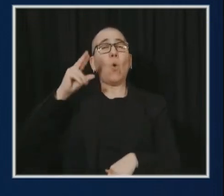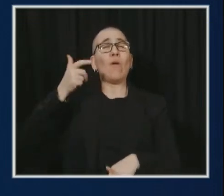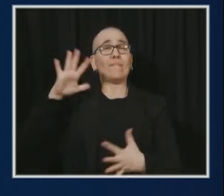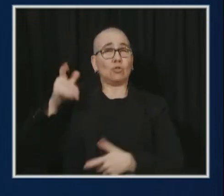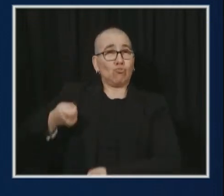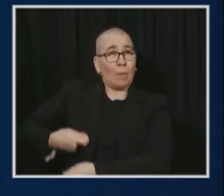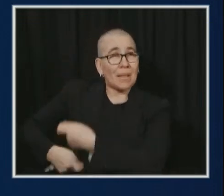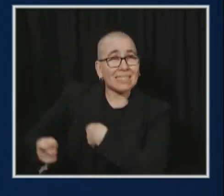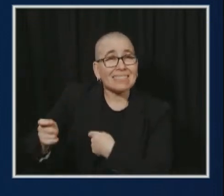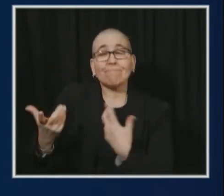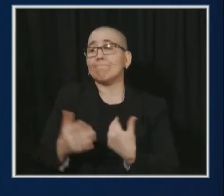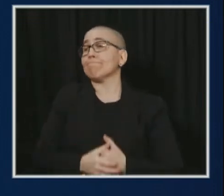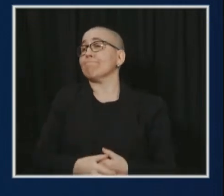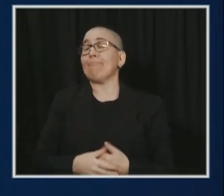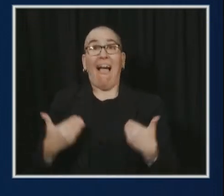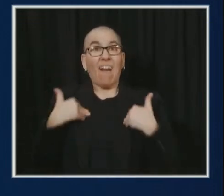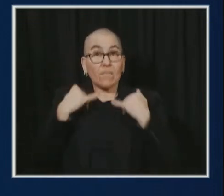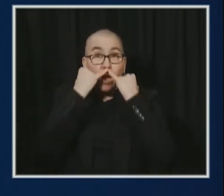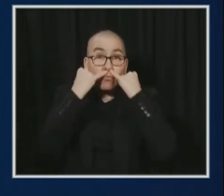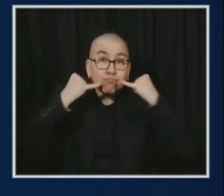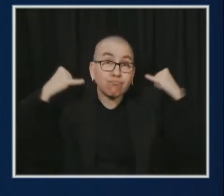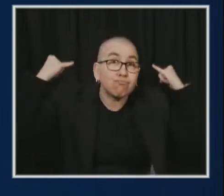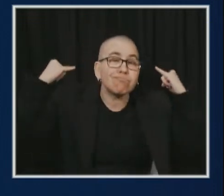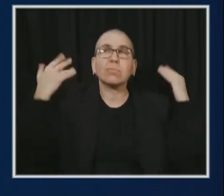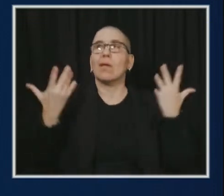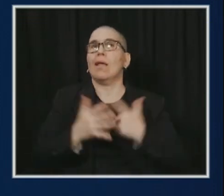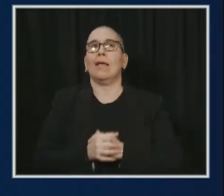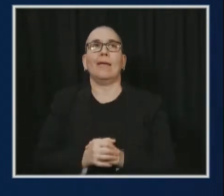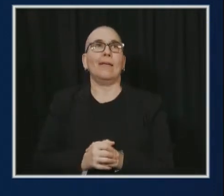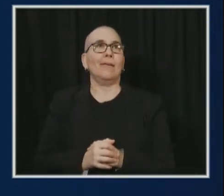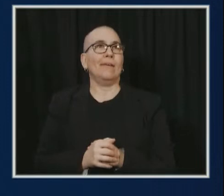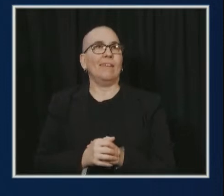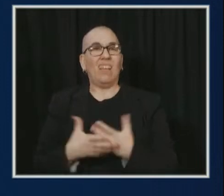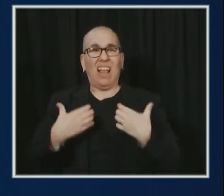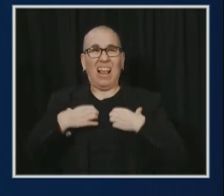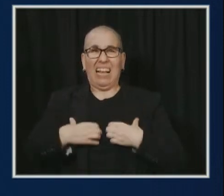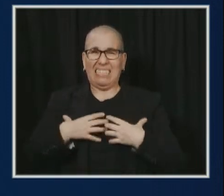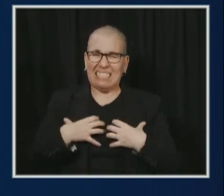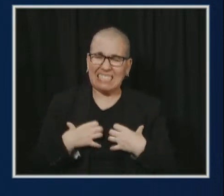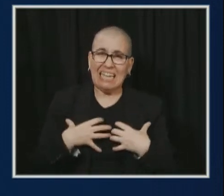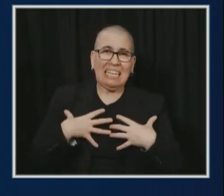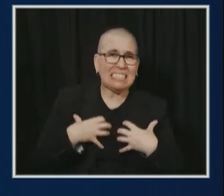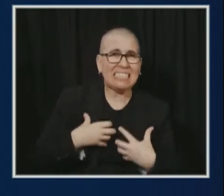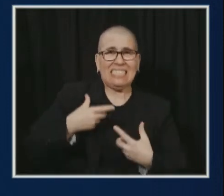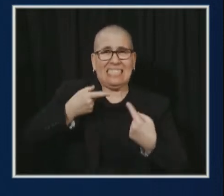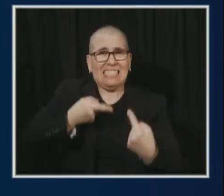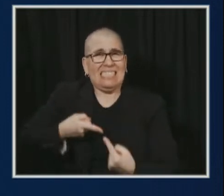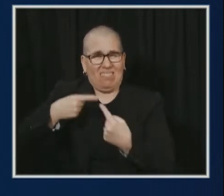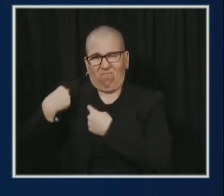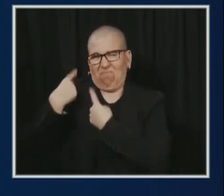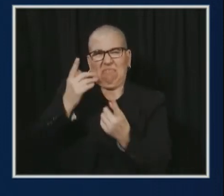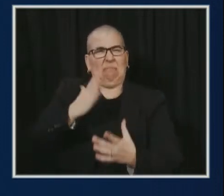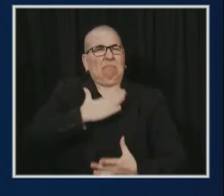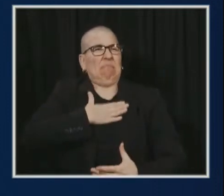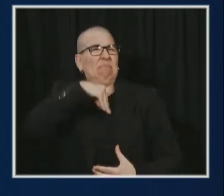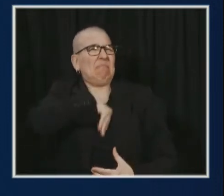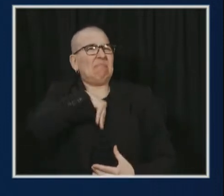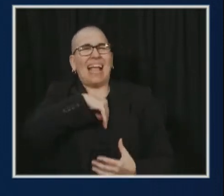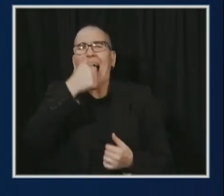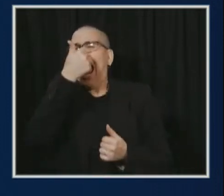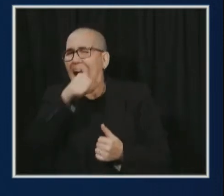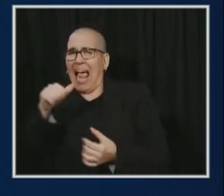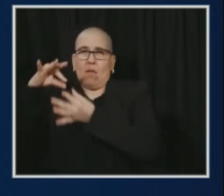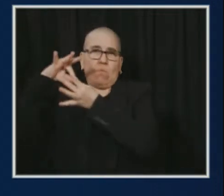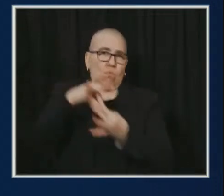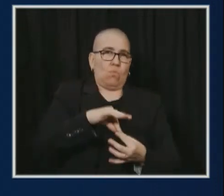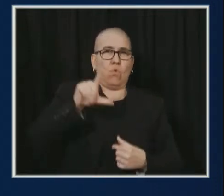oxygen-dependent chronic lung and heart condition sufferers, so conditions like chronic obstructive pulmonary disease and congestive heart